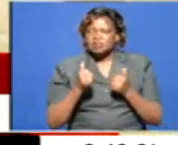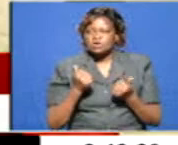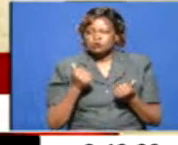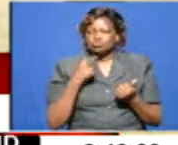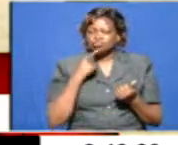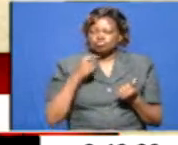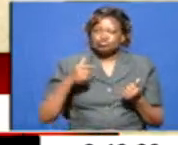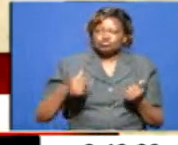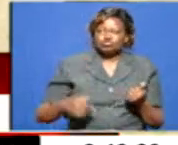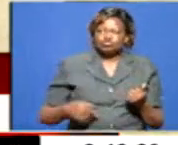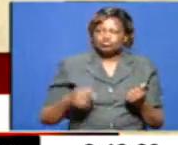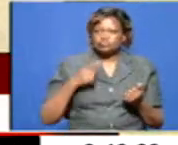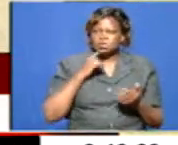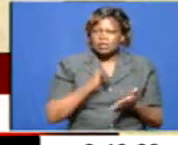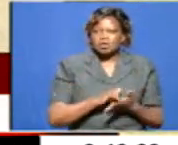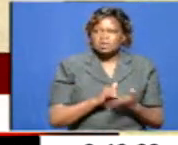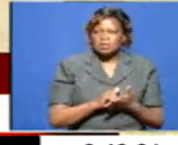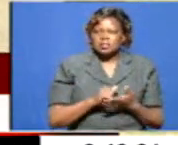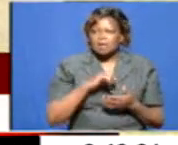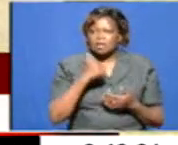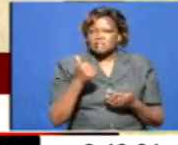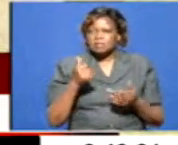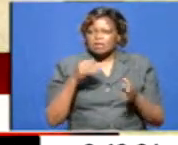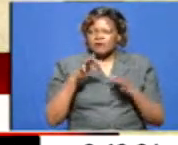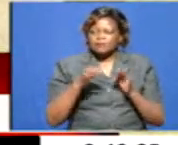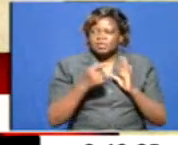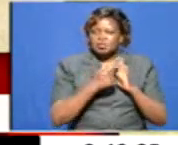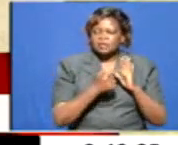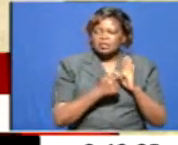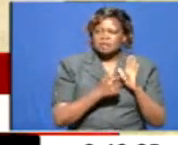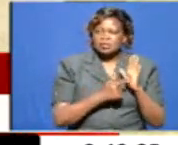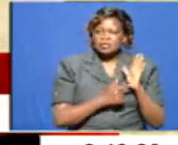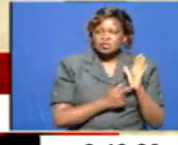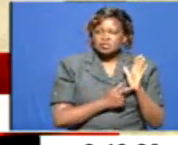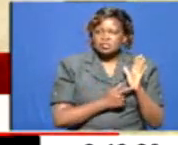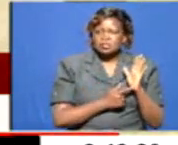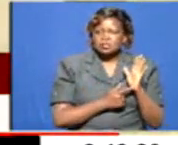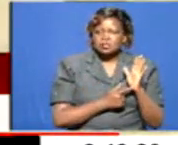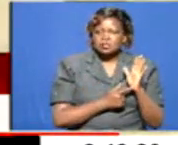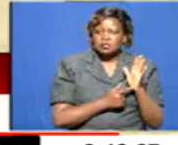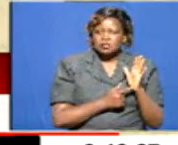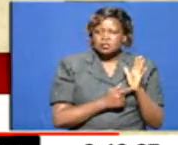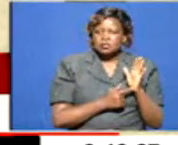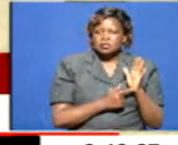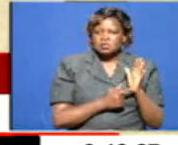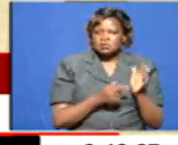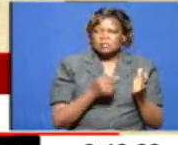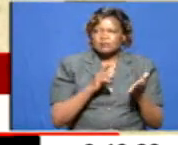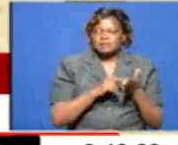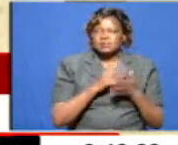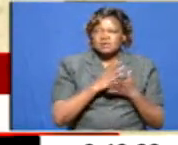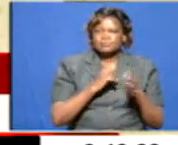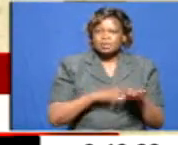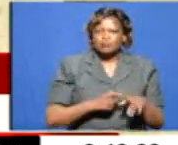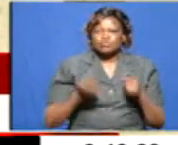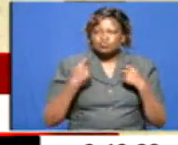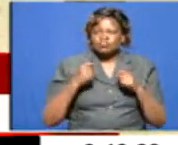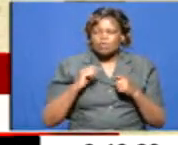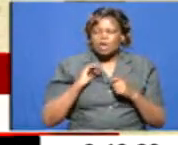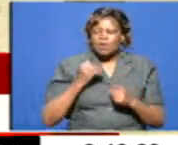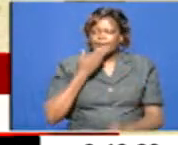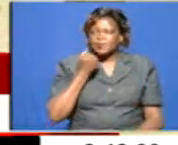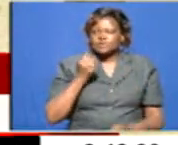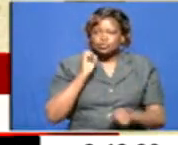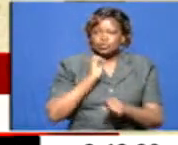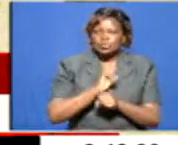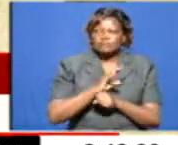wanakuja wanakuambia fulani amenieleza hivi ama fulani katika ndoa yangu ni kwangu. So sometimes we try our best to advise them